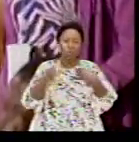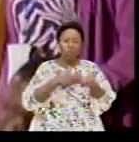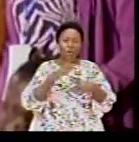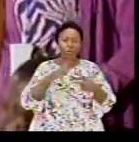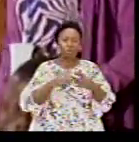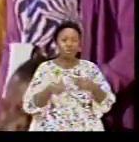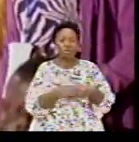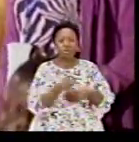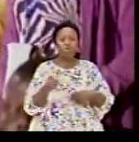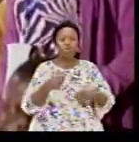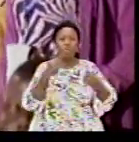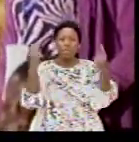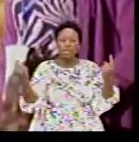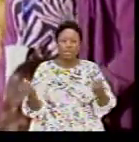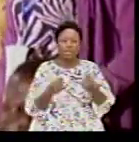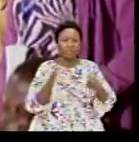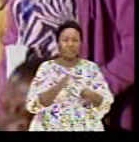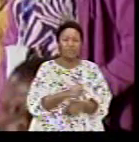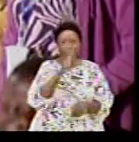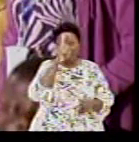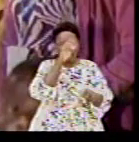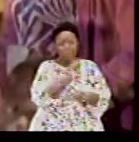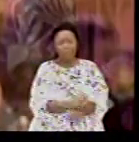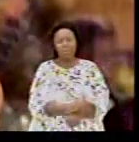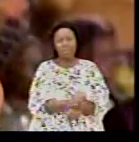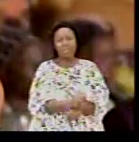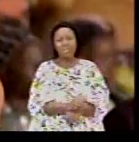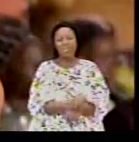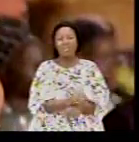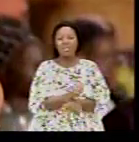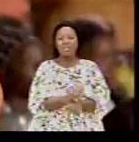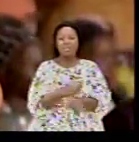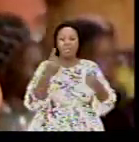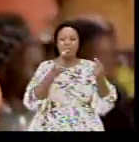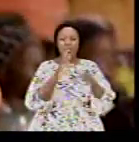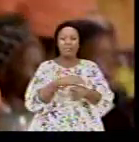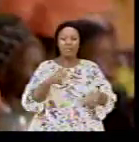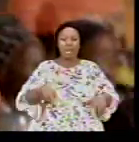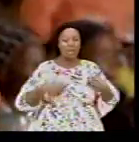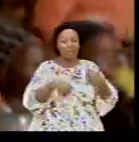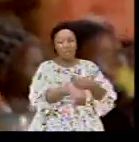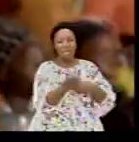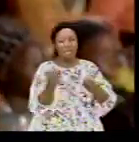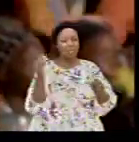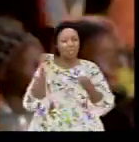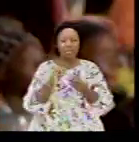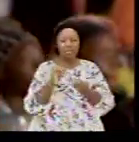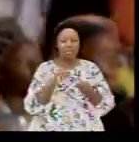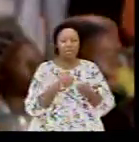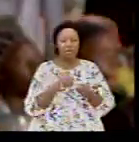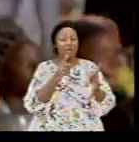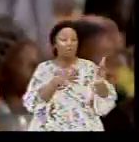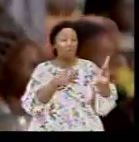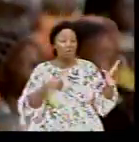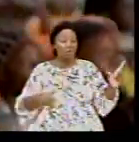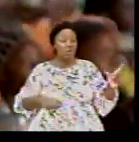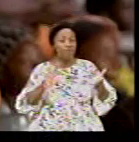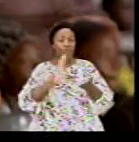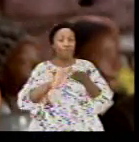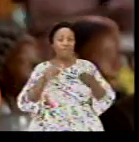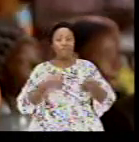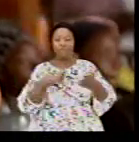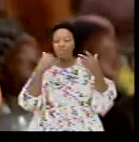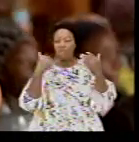sinful habits, sinful life anymore. Lord, forgive me